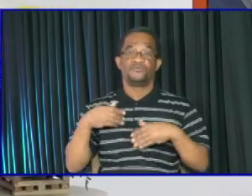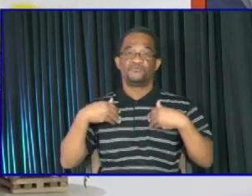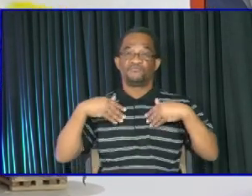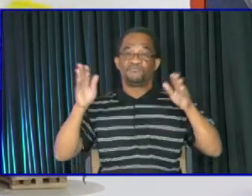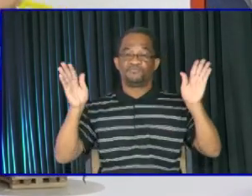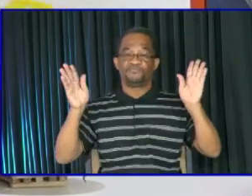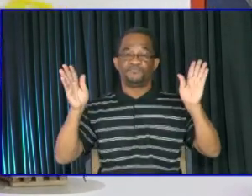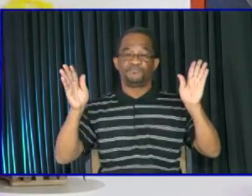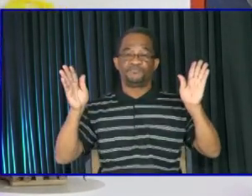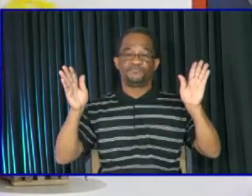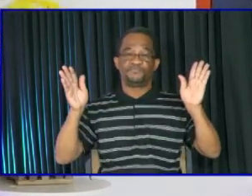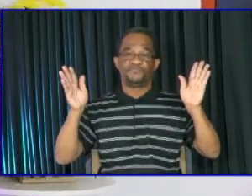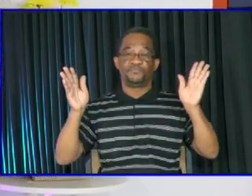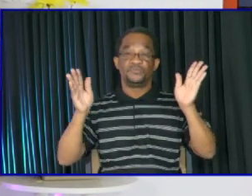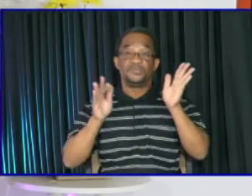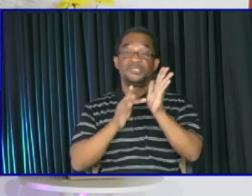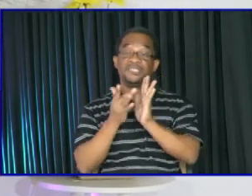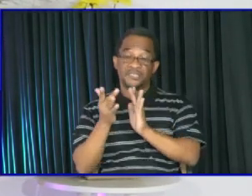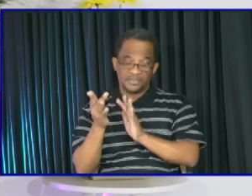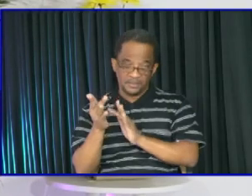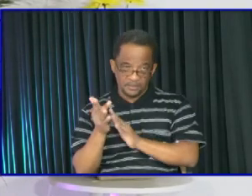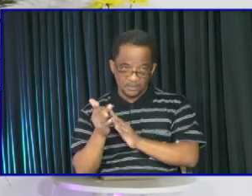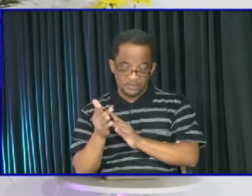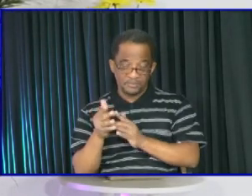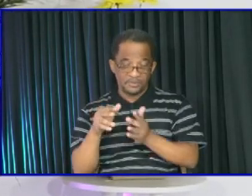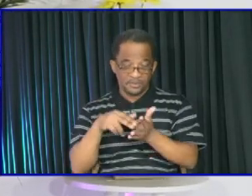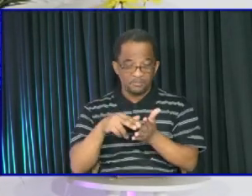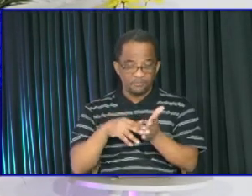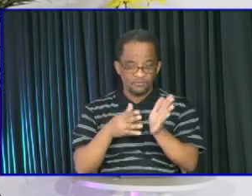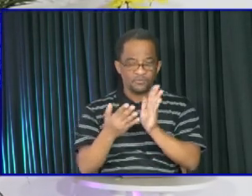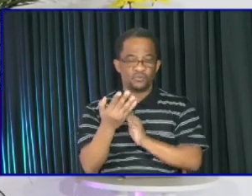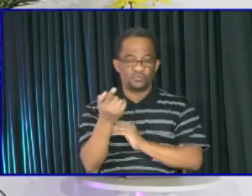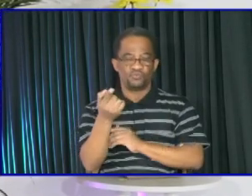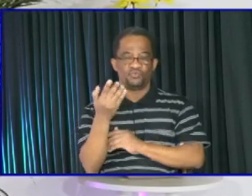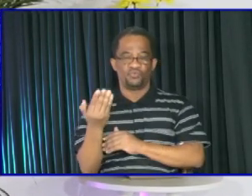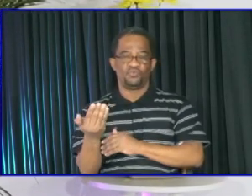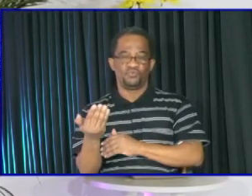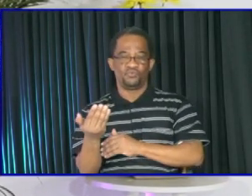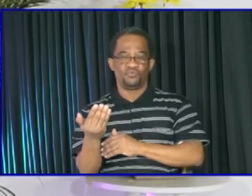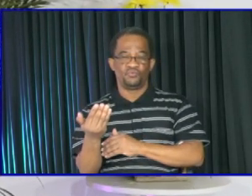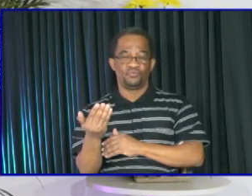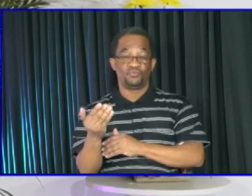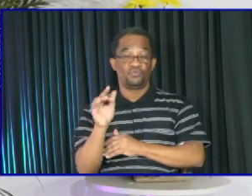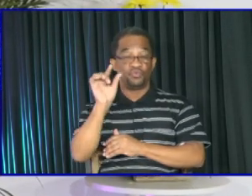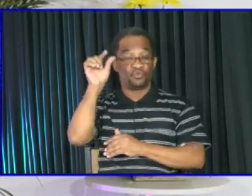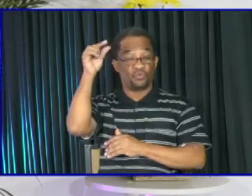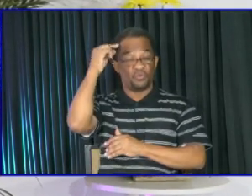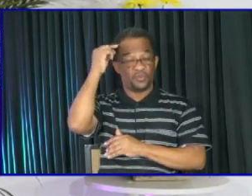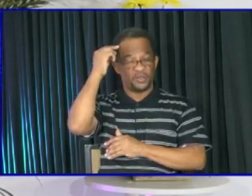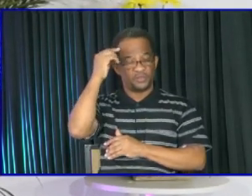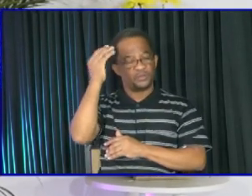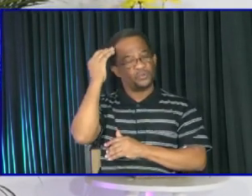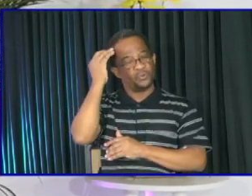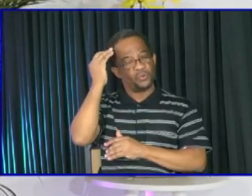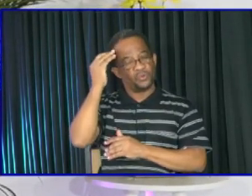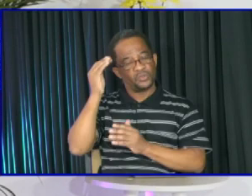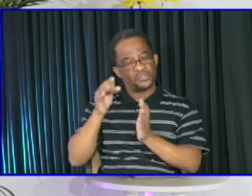surrender. Jesus stands before you. Pilate, he knew Jesus was innocent.